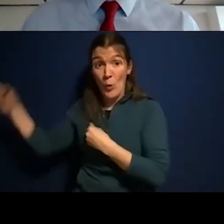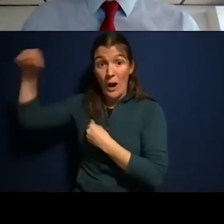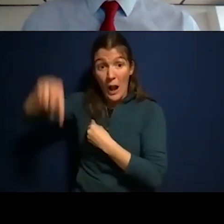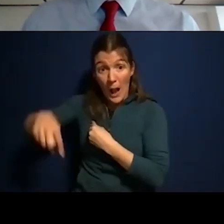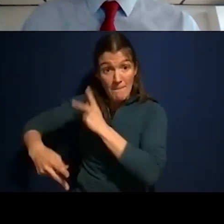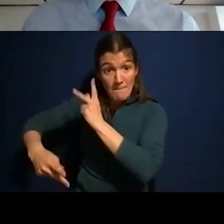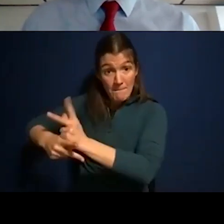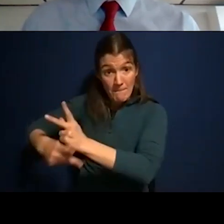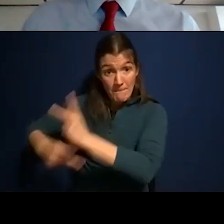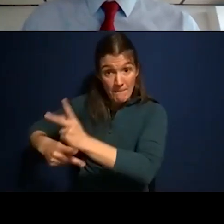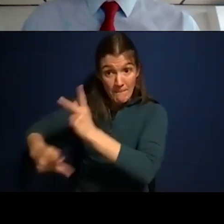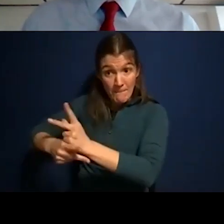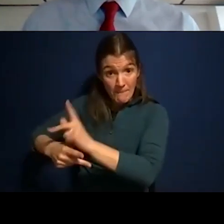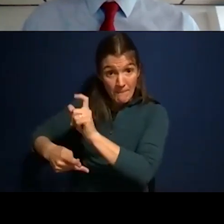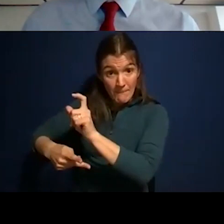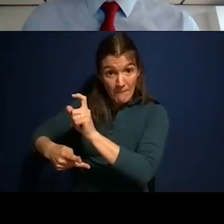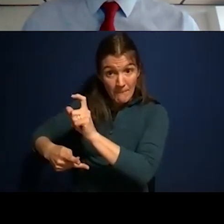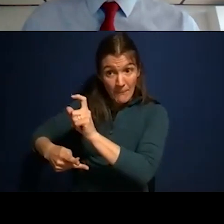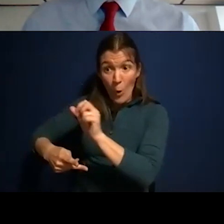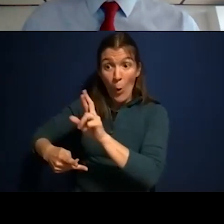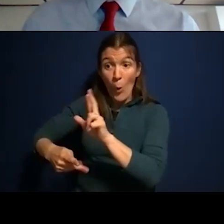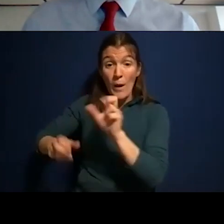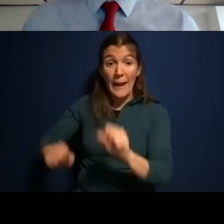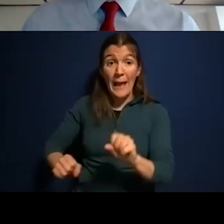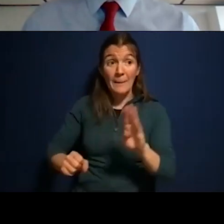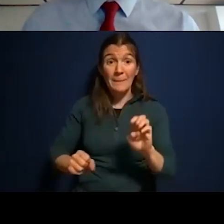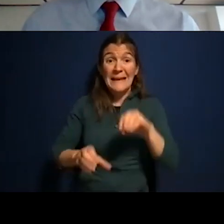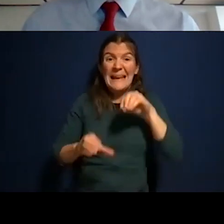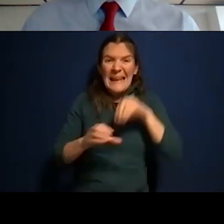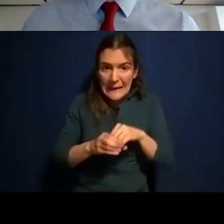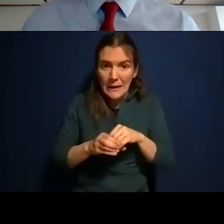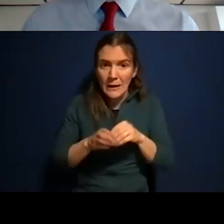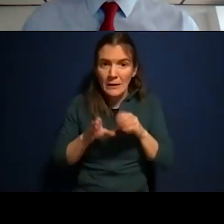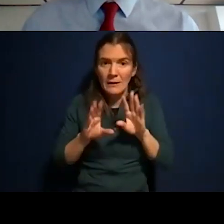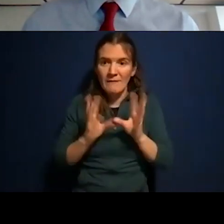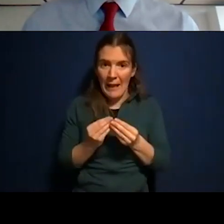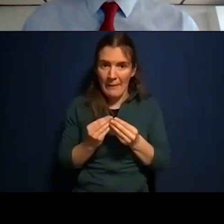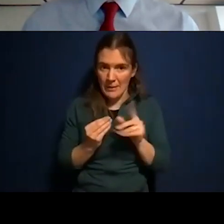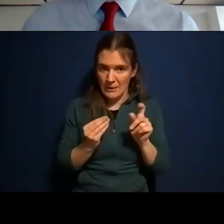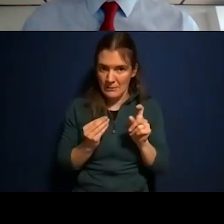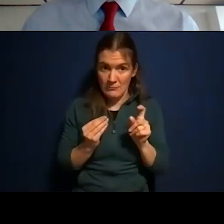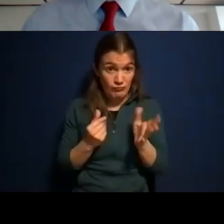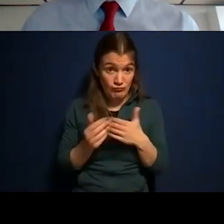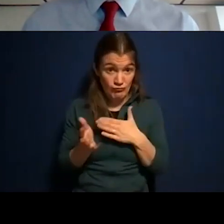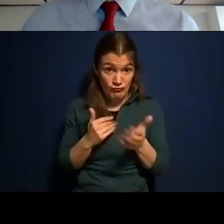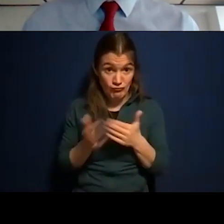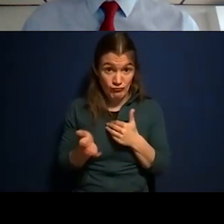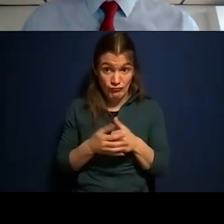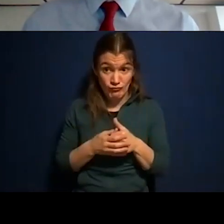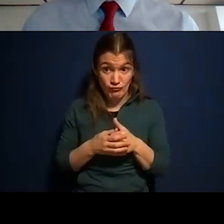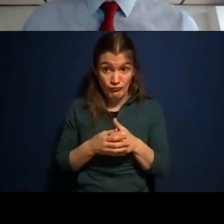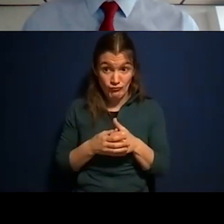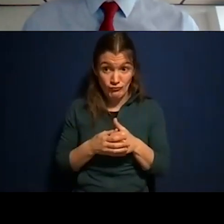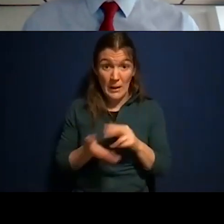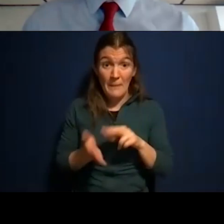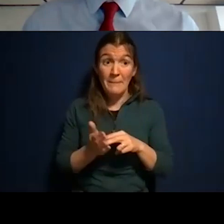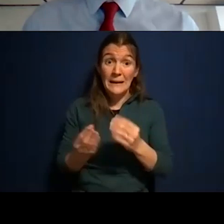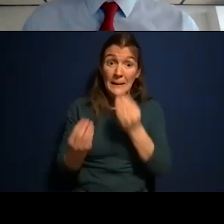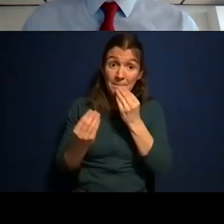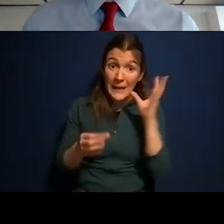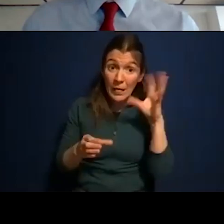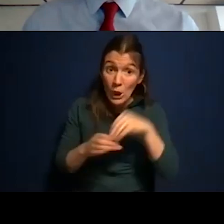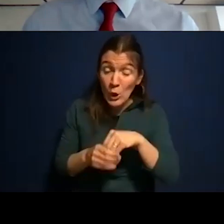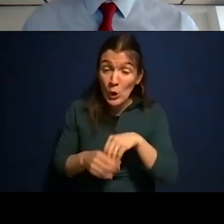specifically provides care services? Or is it broader than that? Does it include meals? Does